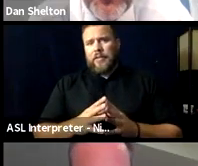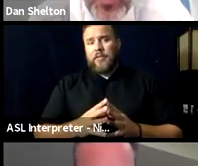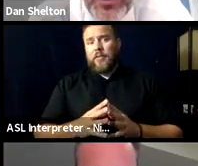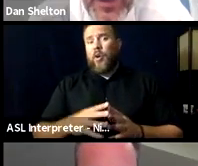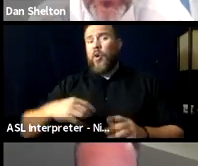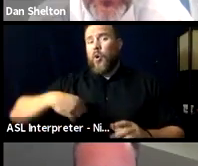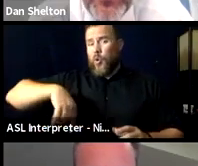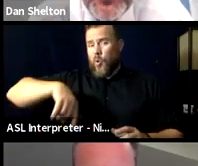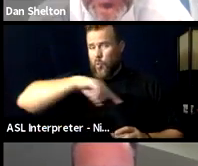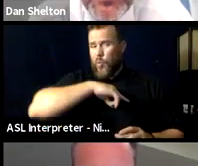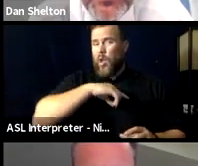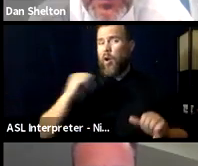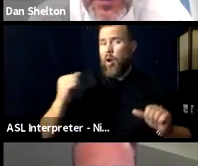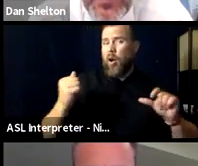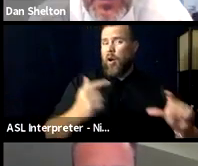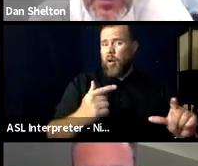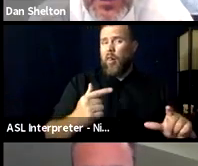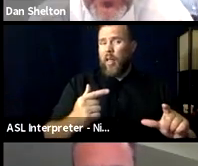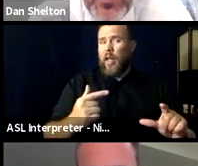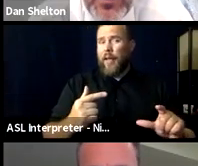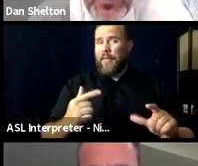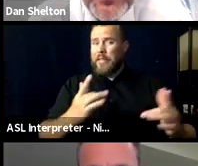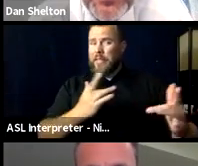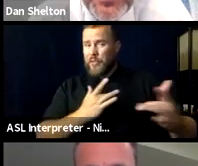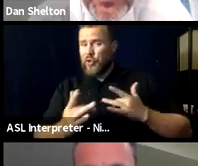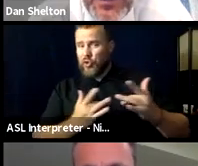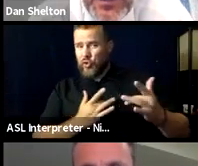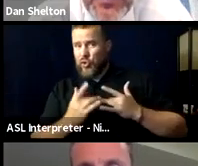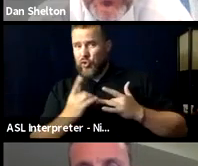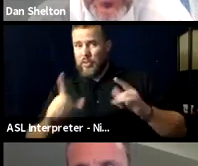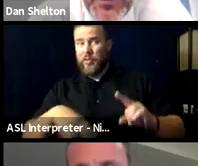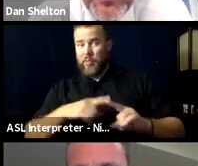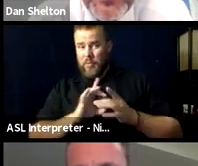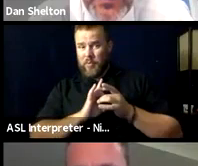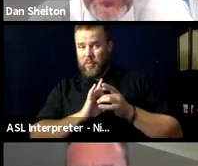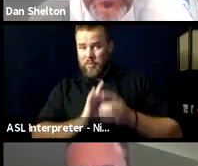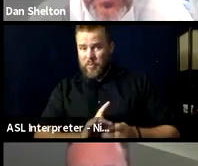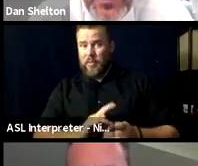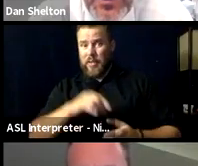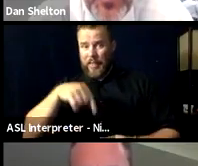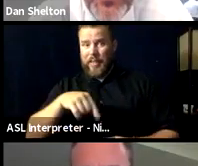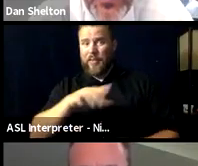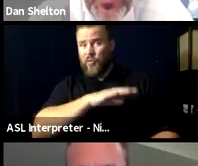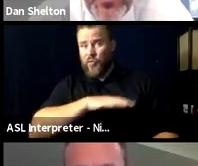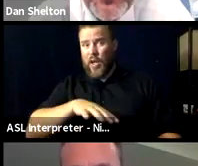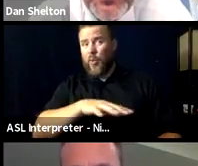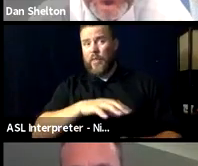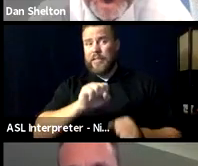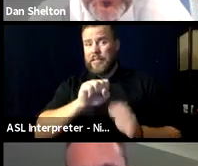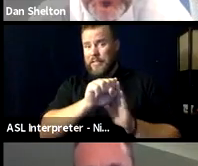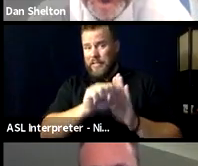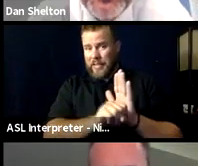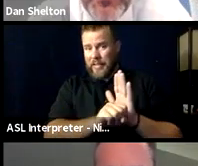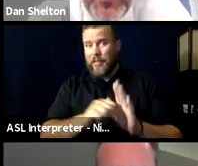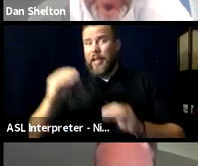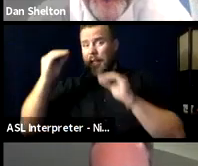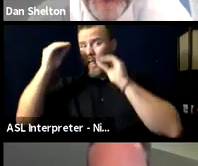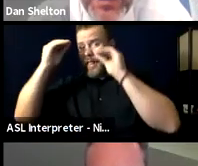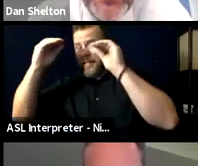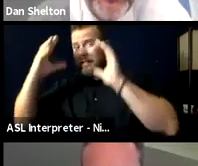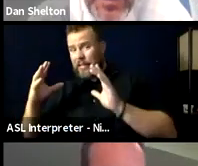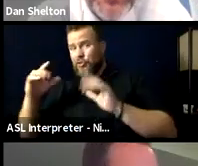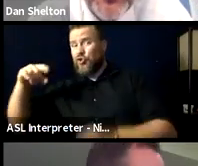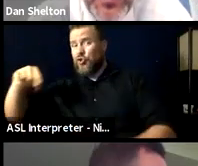concerns that have been brought out through DSEA and through our own CEA throughout the state, that our teachers would be some of